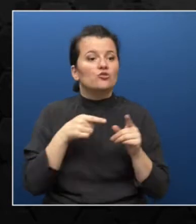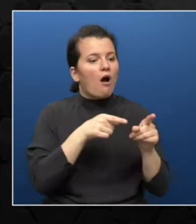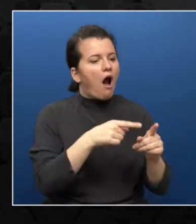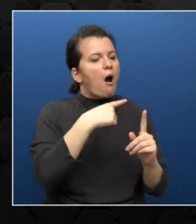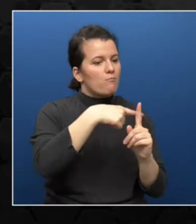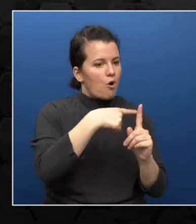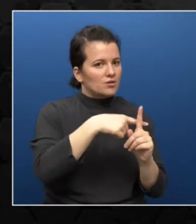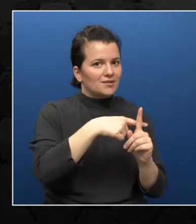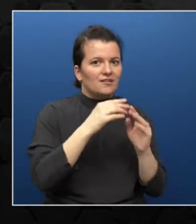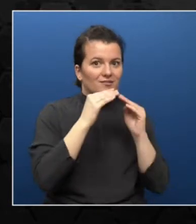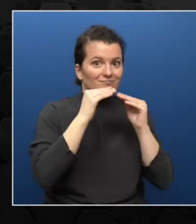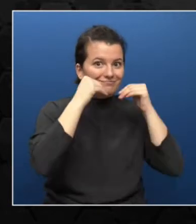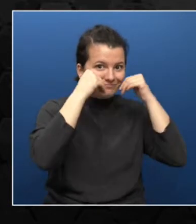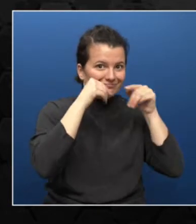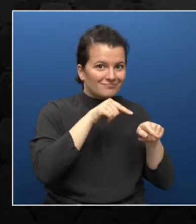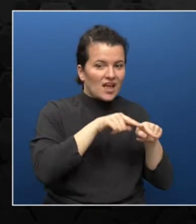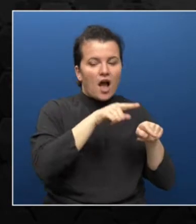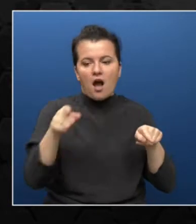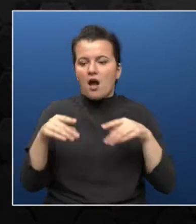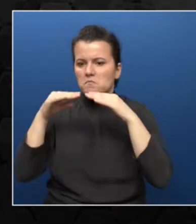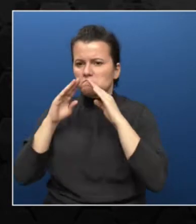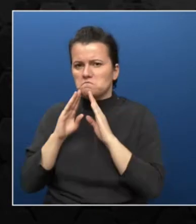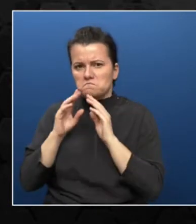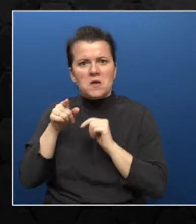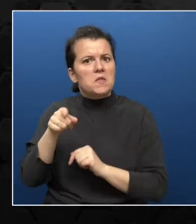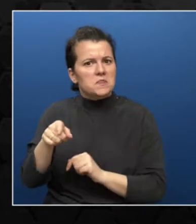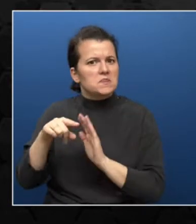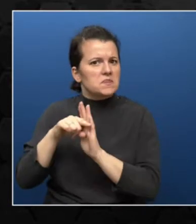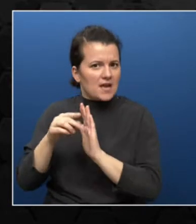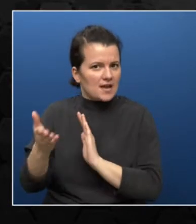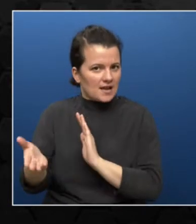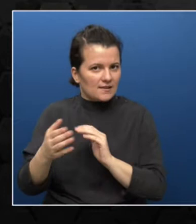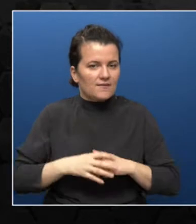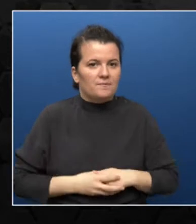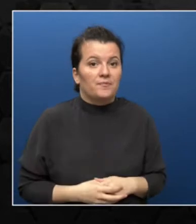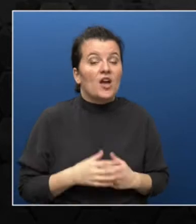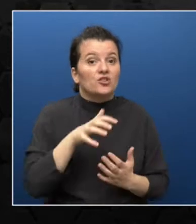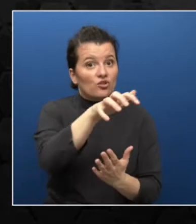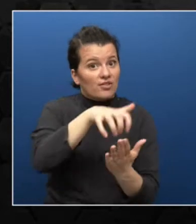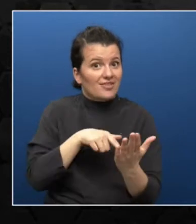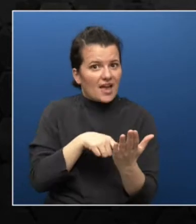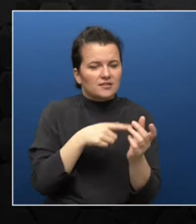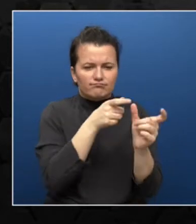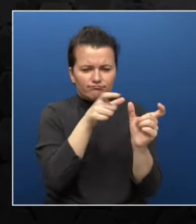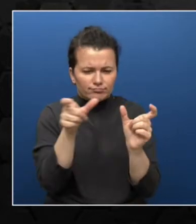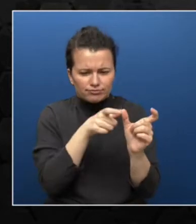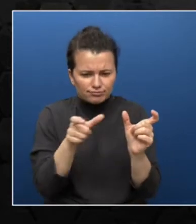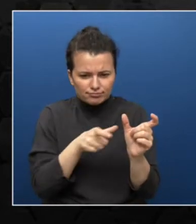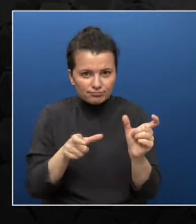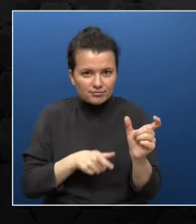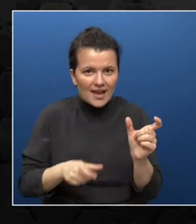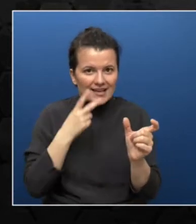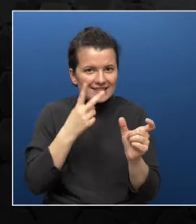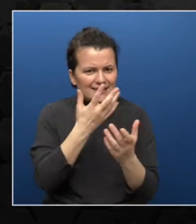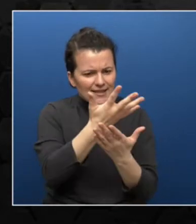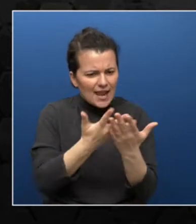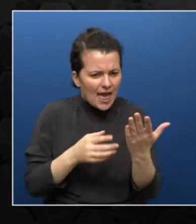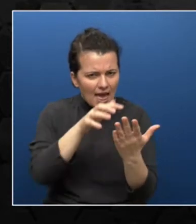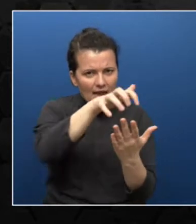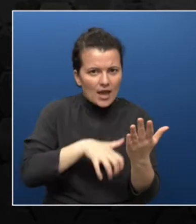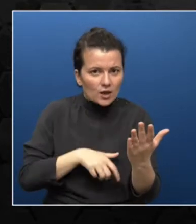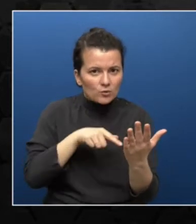detection that help us to evaluate with like the language of the test, and entity recognition,